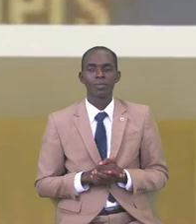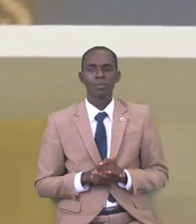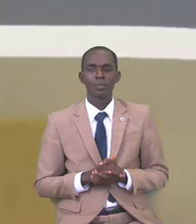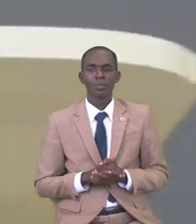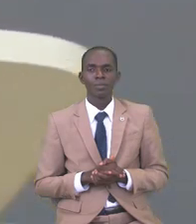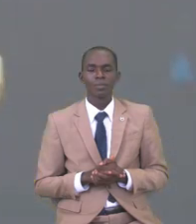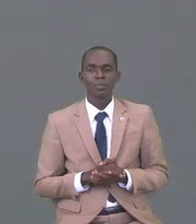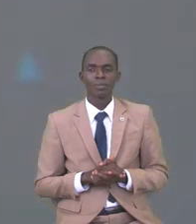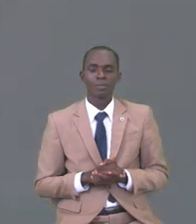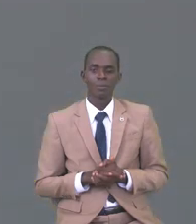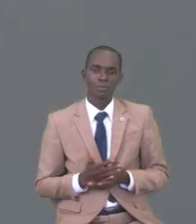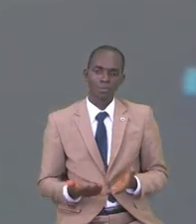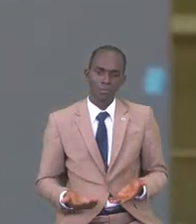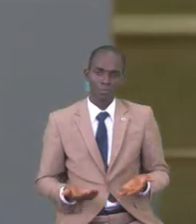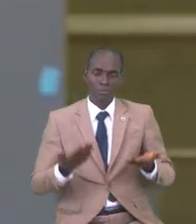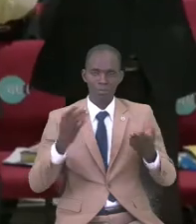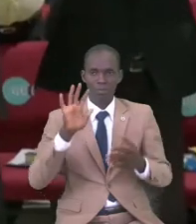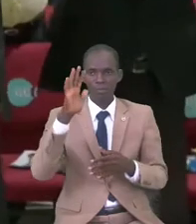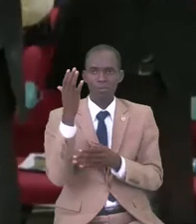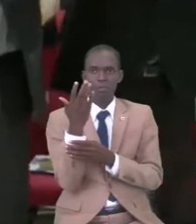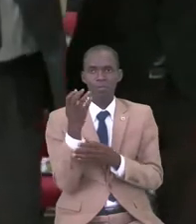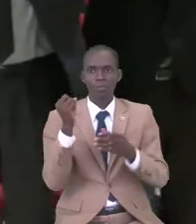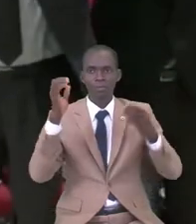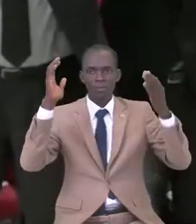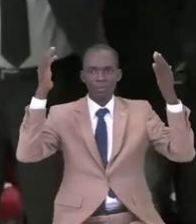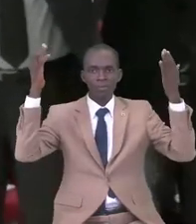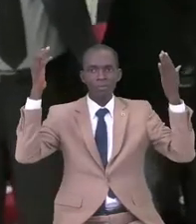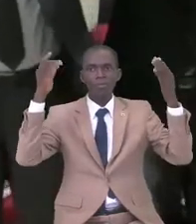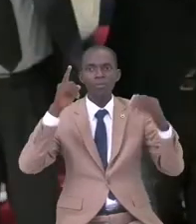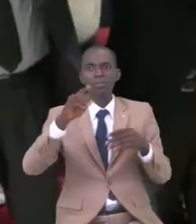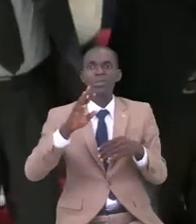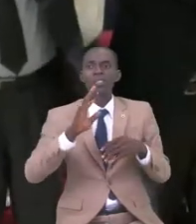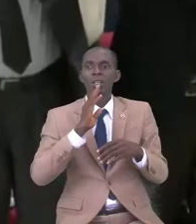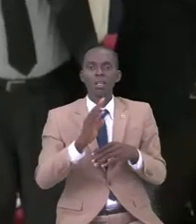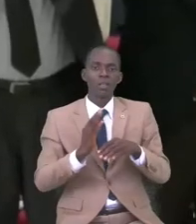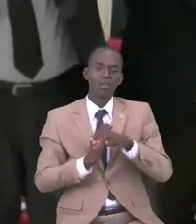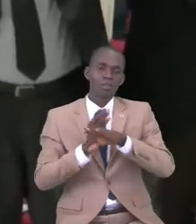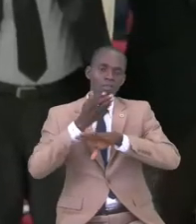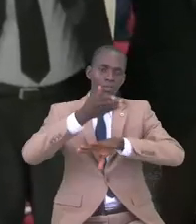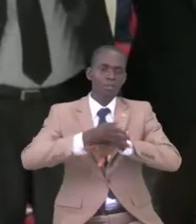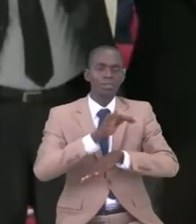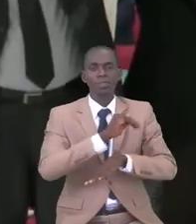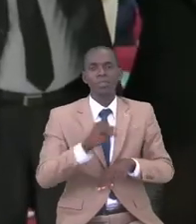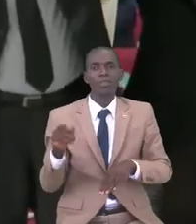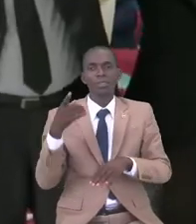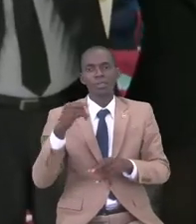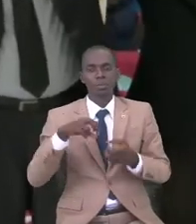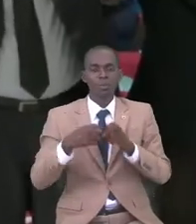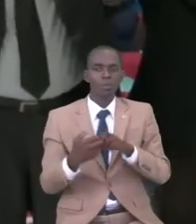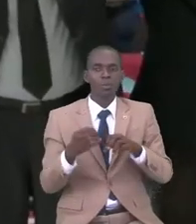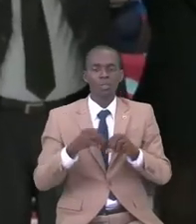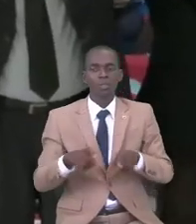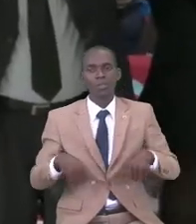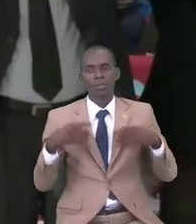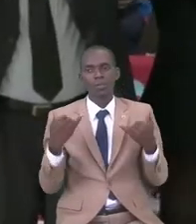Raise up those hands. You're crossing a hurdle right now. You're